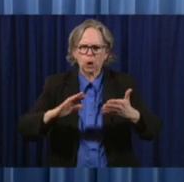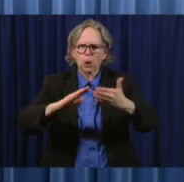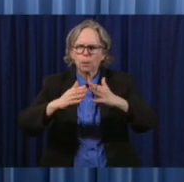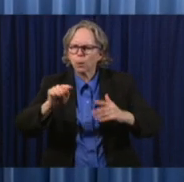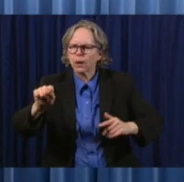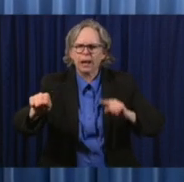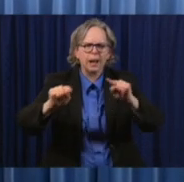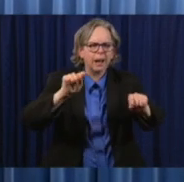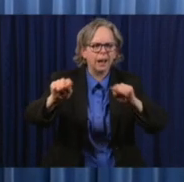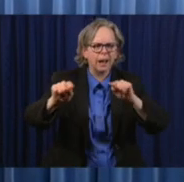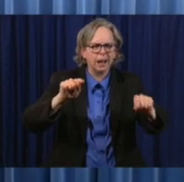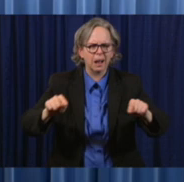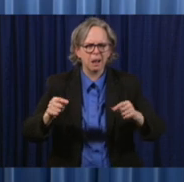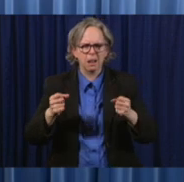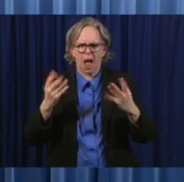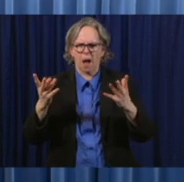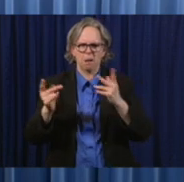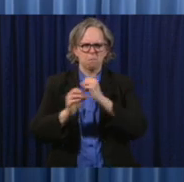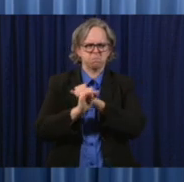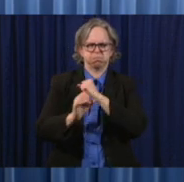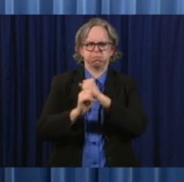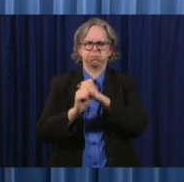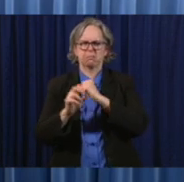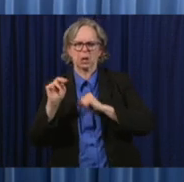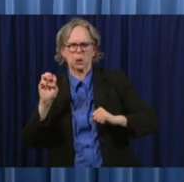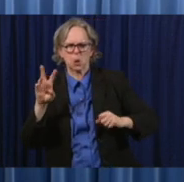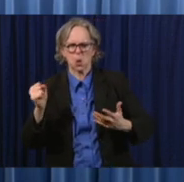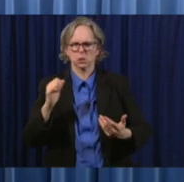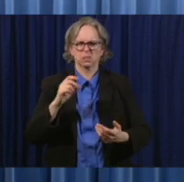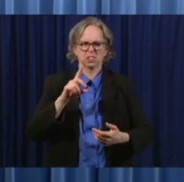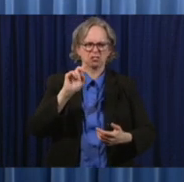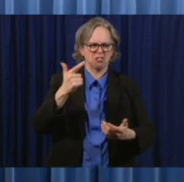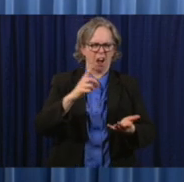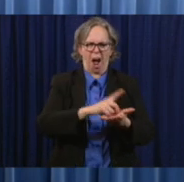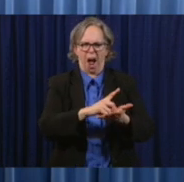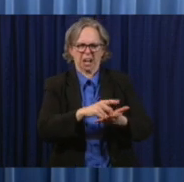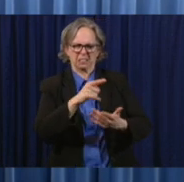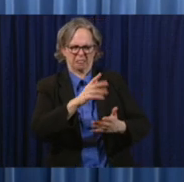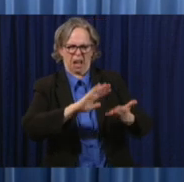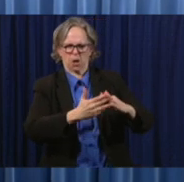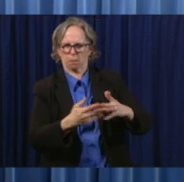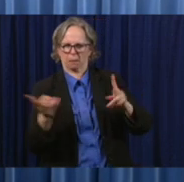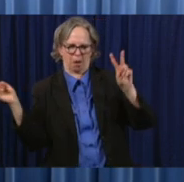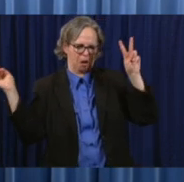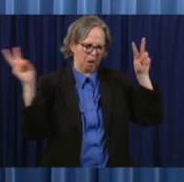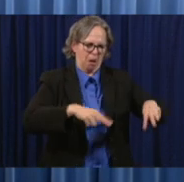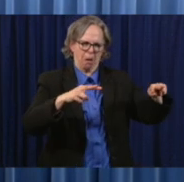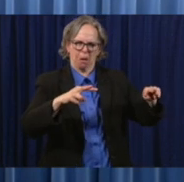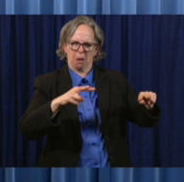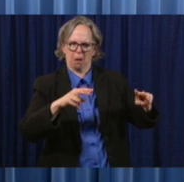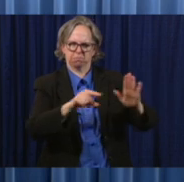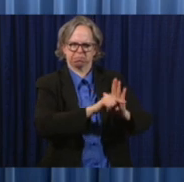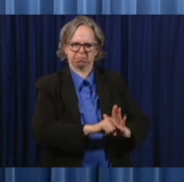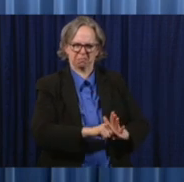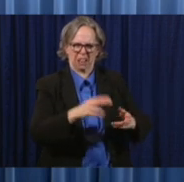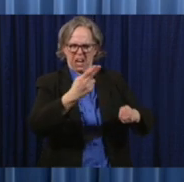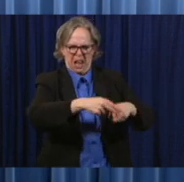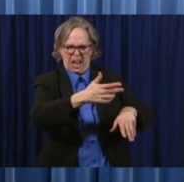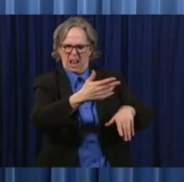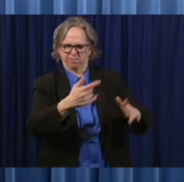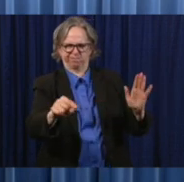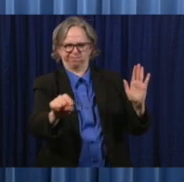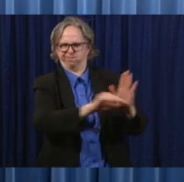about drugs in the community, and people would start getting very concerned about that. And what I would tell people is,